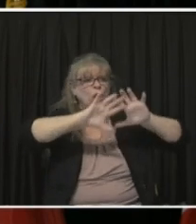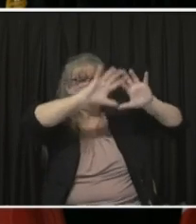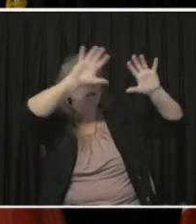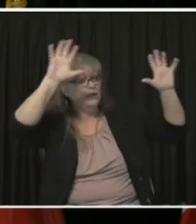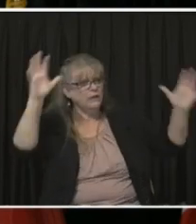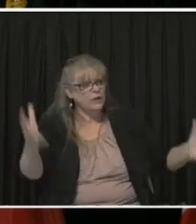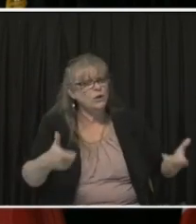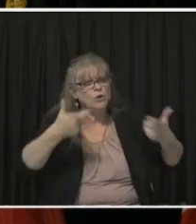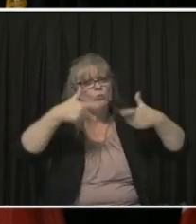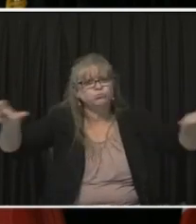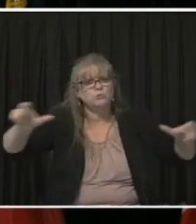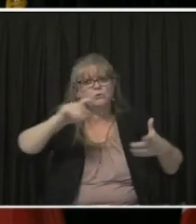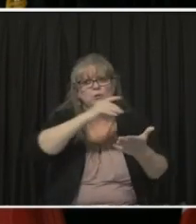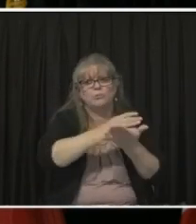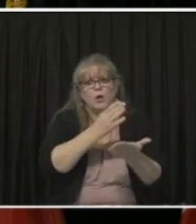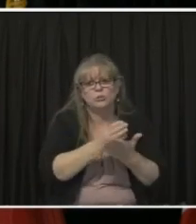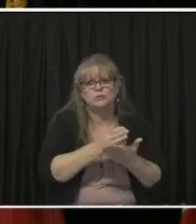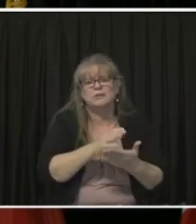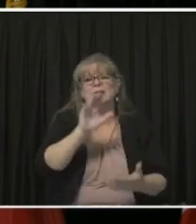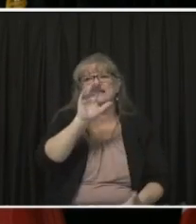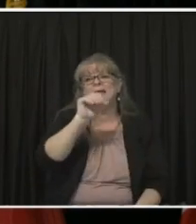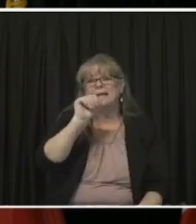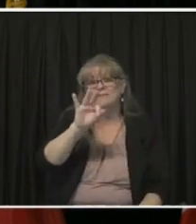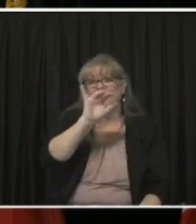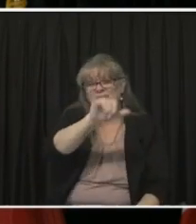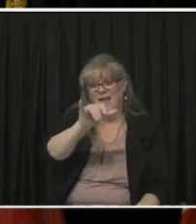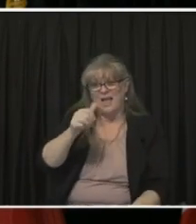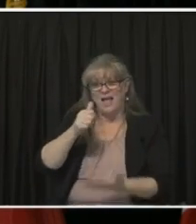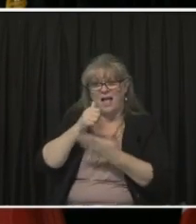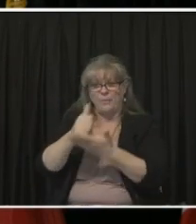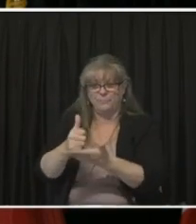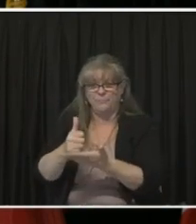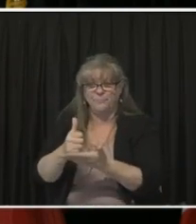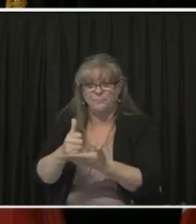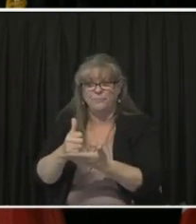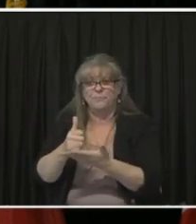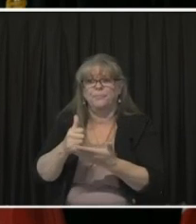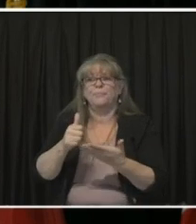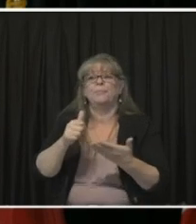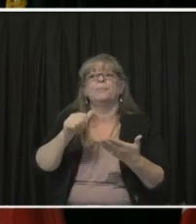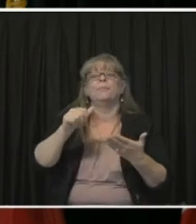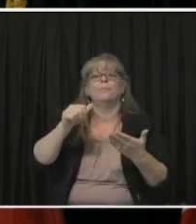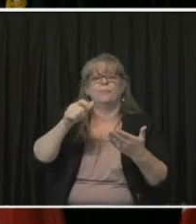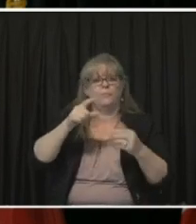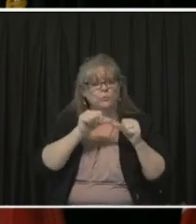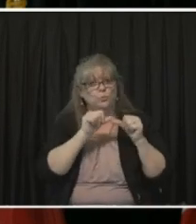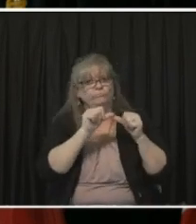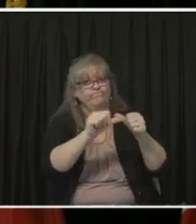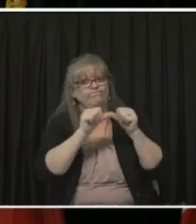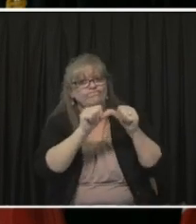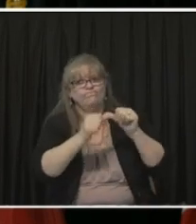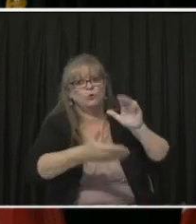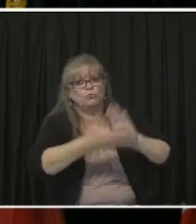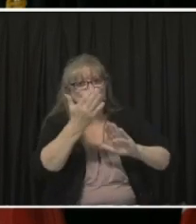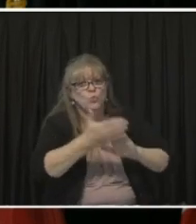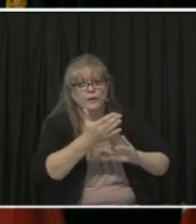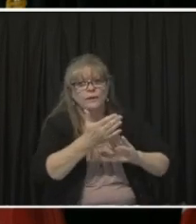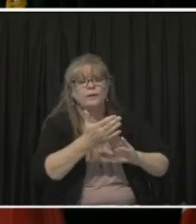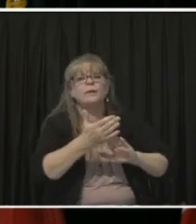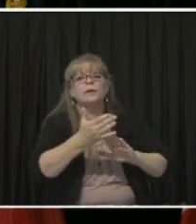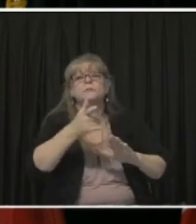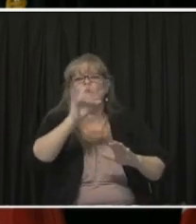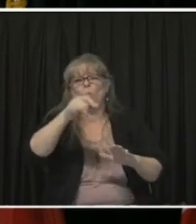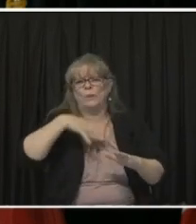rural Colorado, we can still work with the Speaker and the legislature to find room for that in the budget, despite overall cuts to agencies,